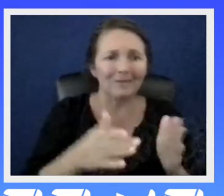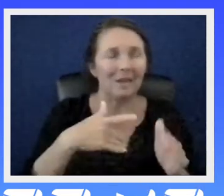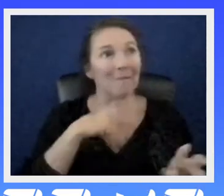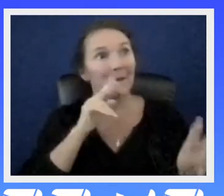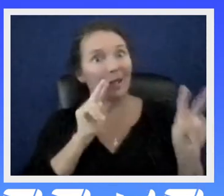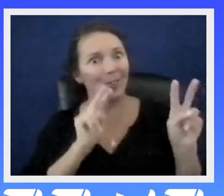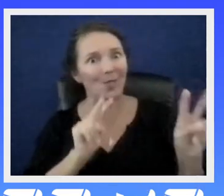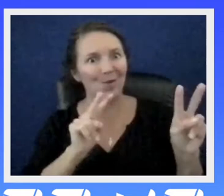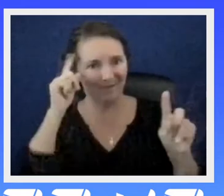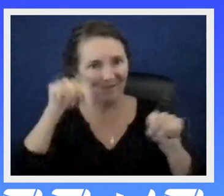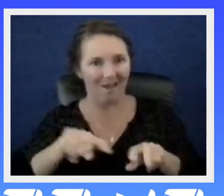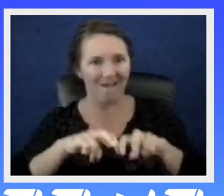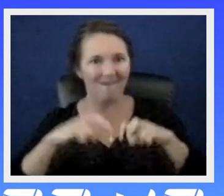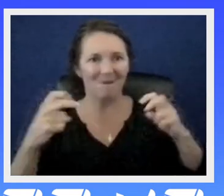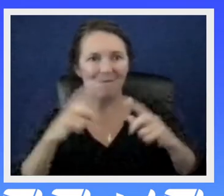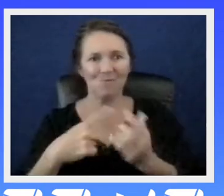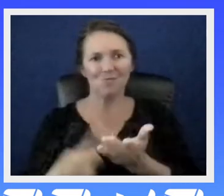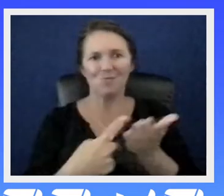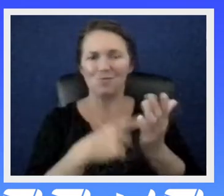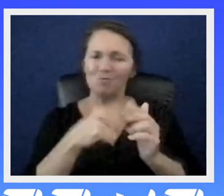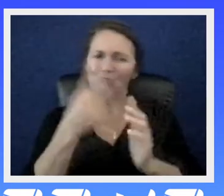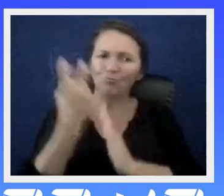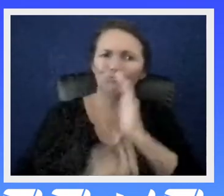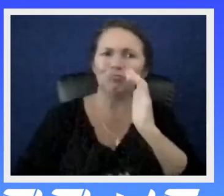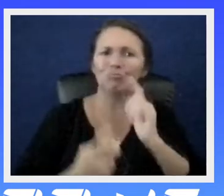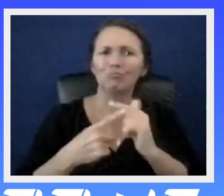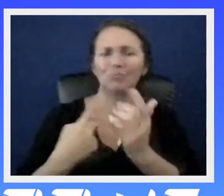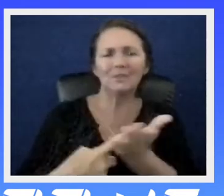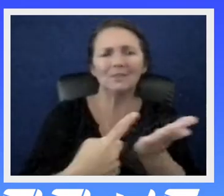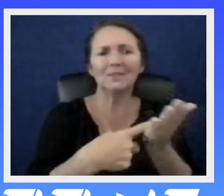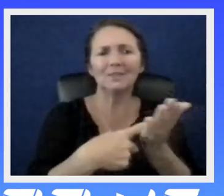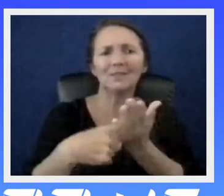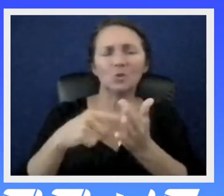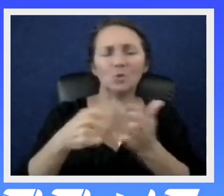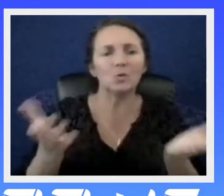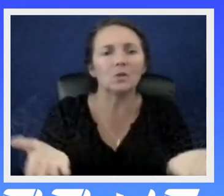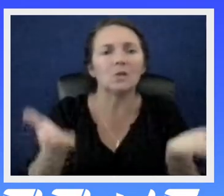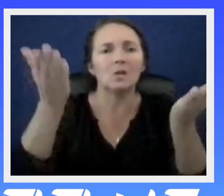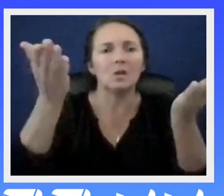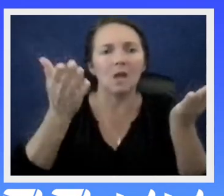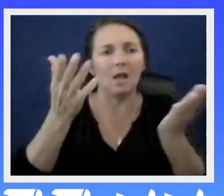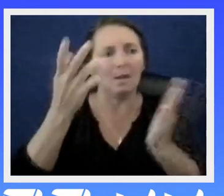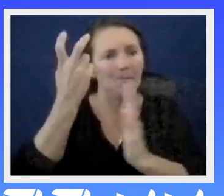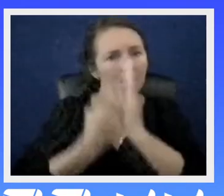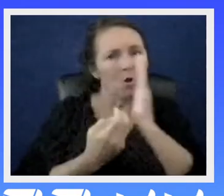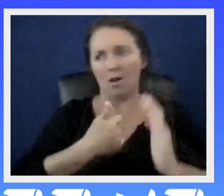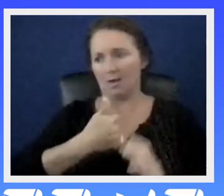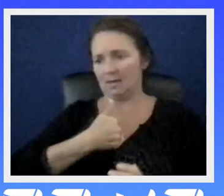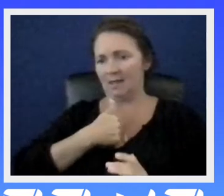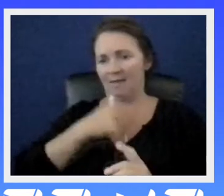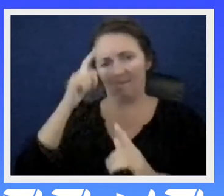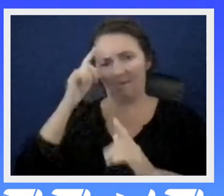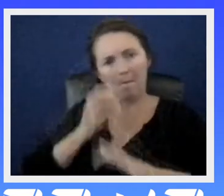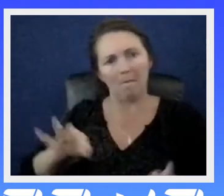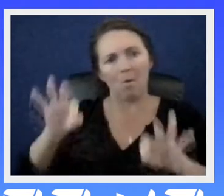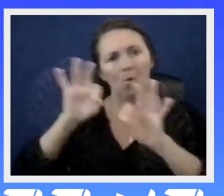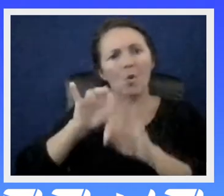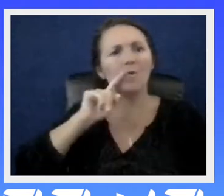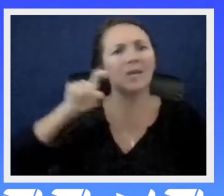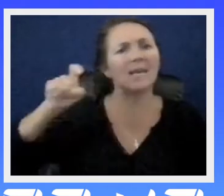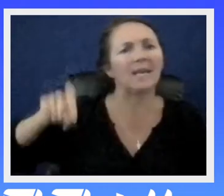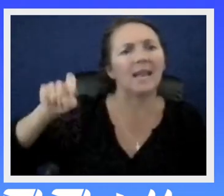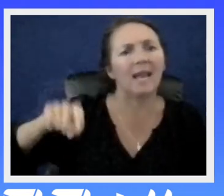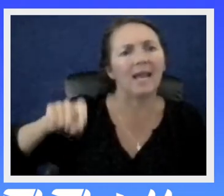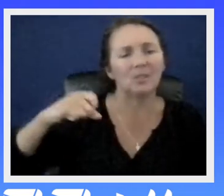to get the chance to really dive in and lift up, immerse ourselves in the importance and the necessary